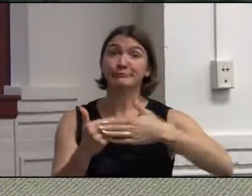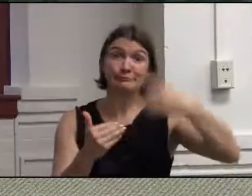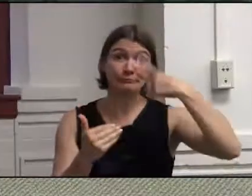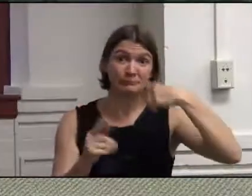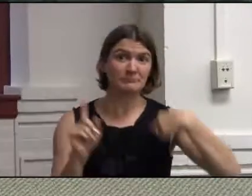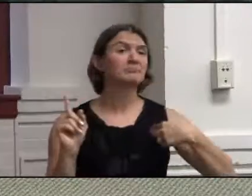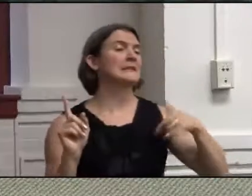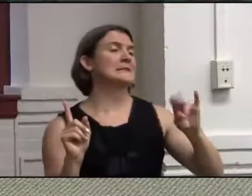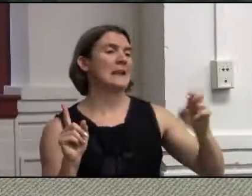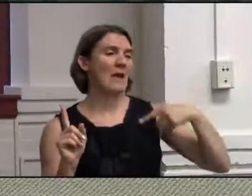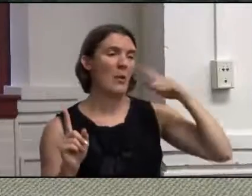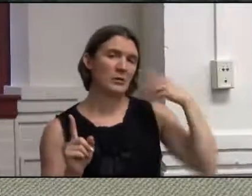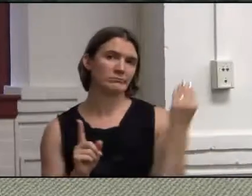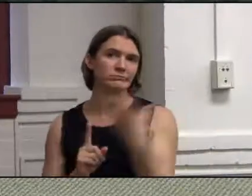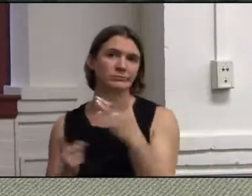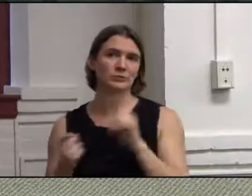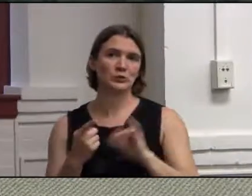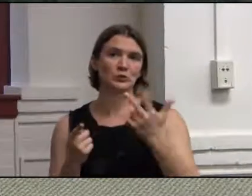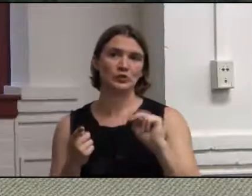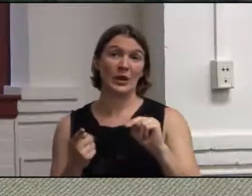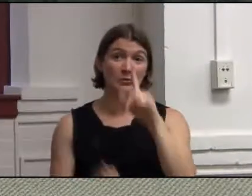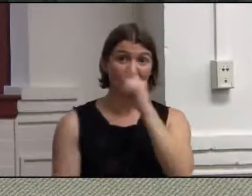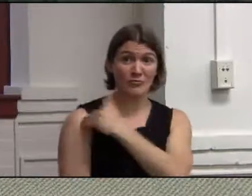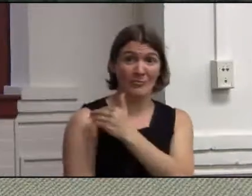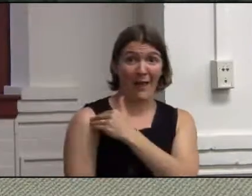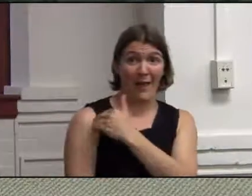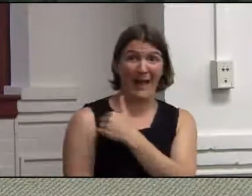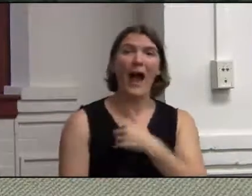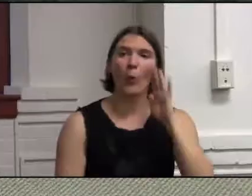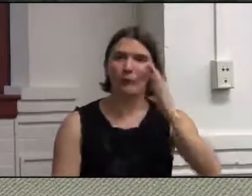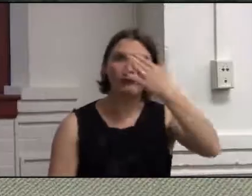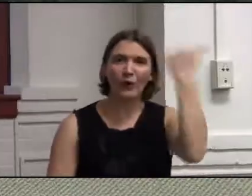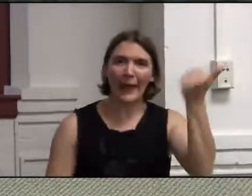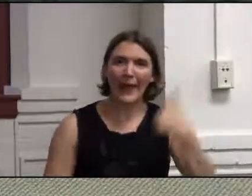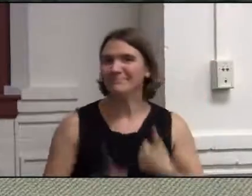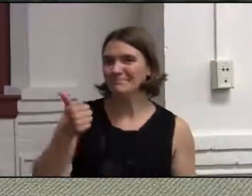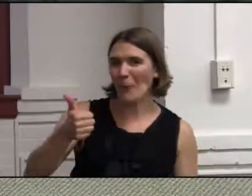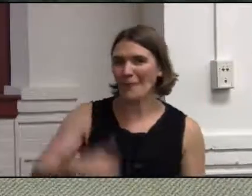make sure that Jen gets that. Cool. And you'll remind me because I'll forget the first time. Yeah.